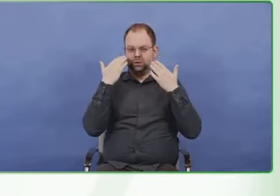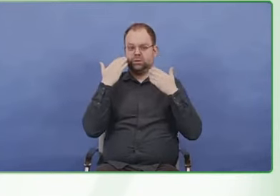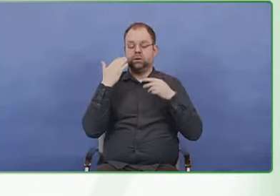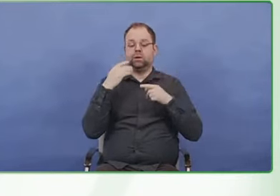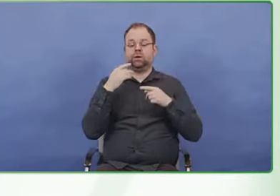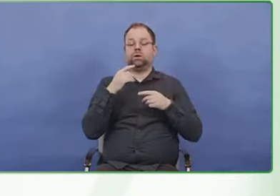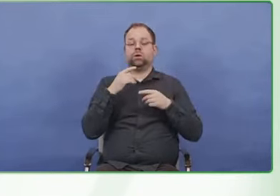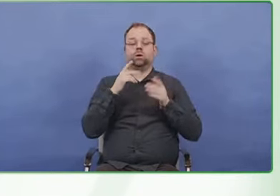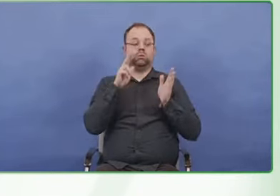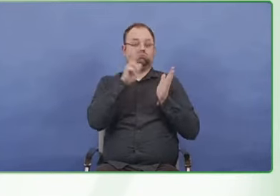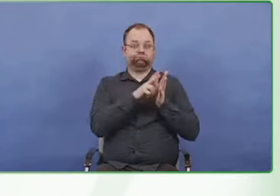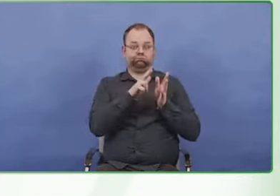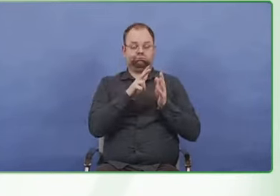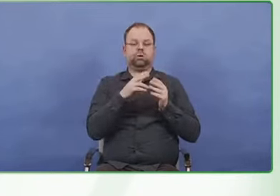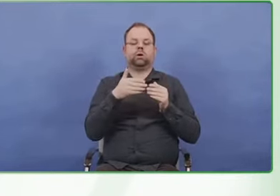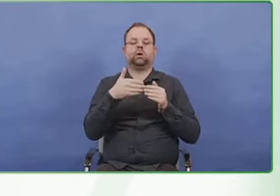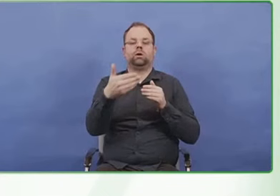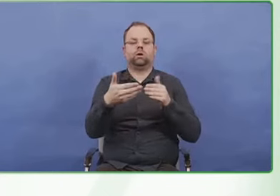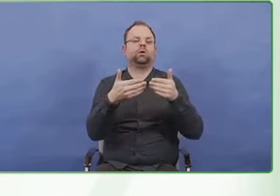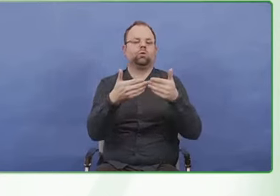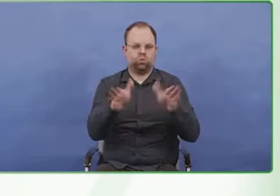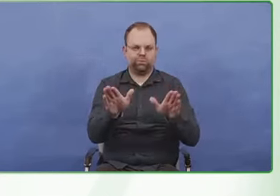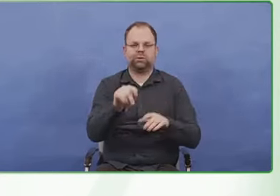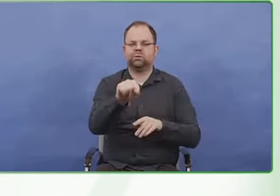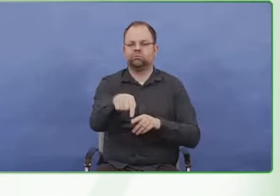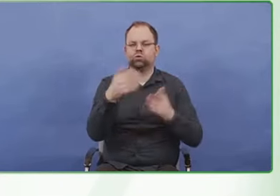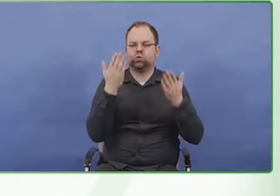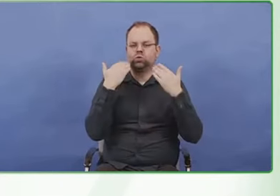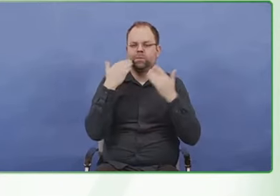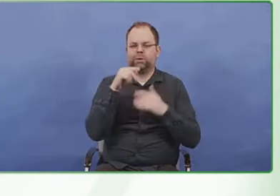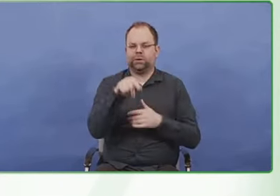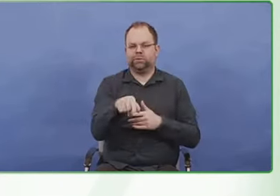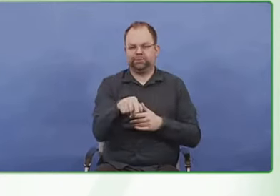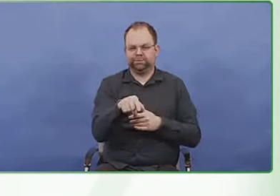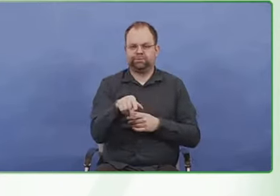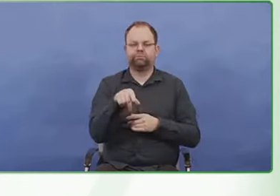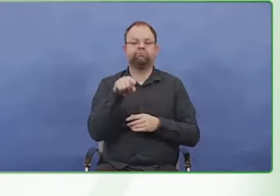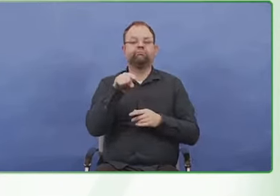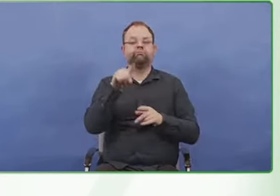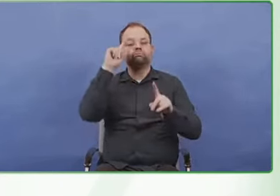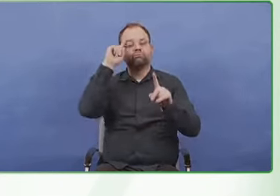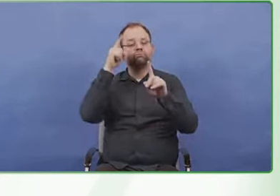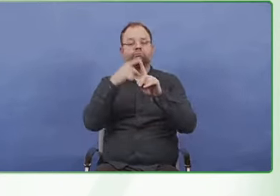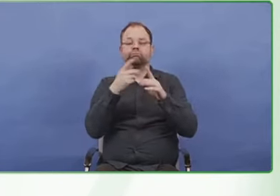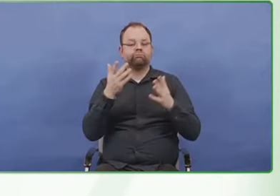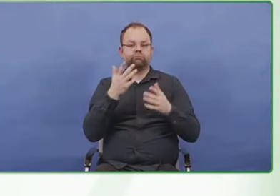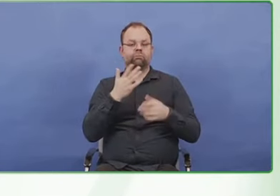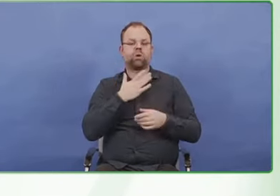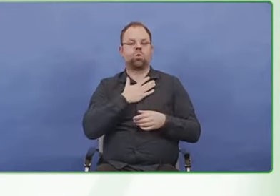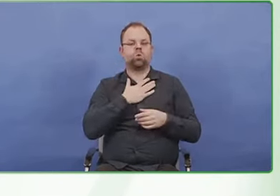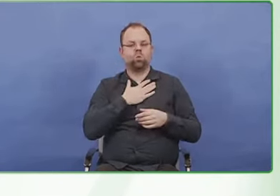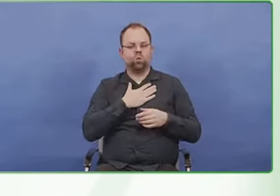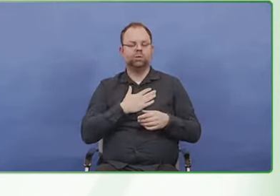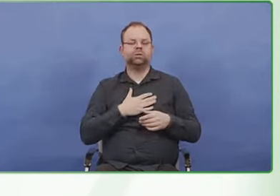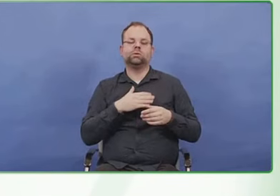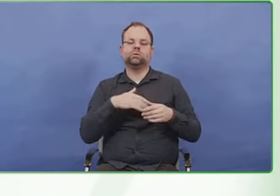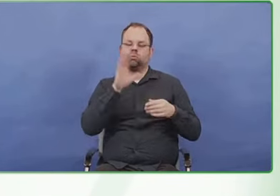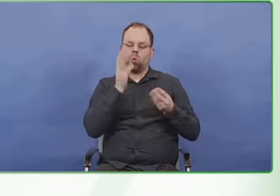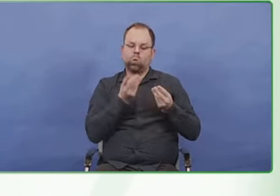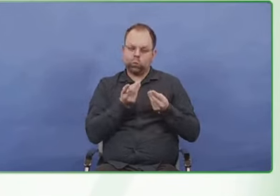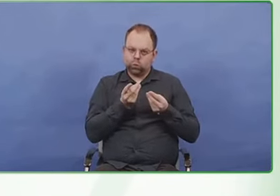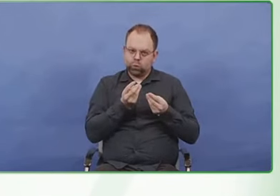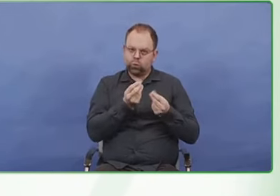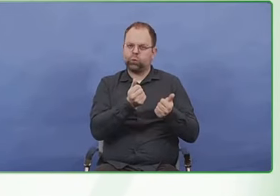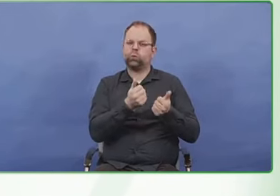a financial collateral. Now, the rationale is the higher the level of compliance with the